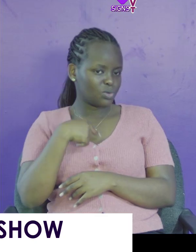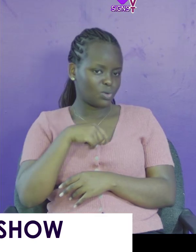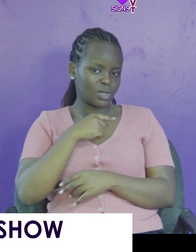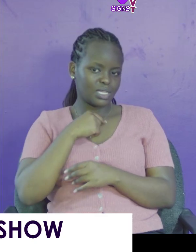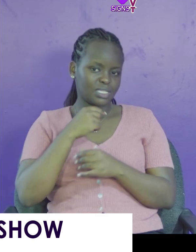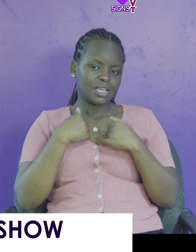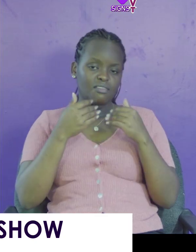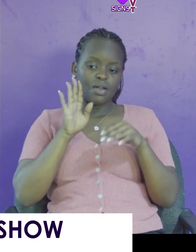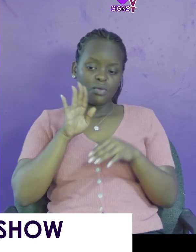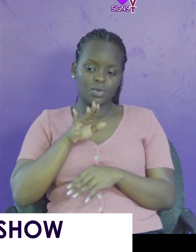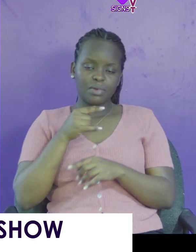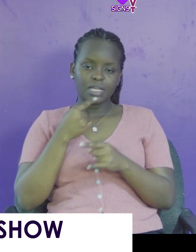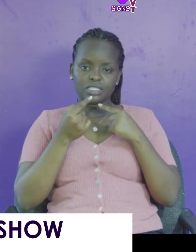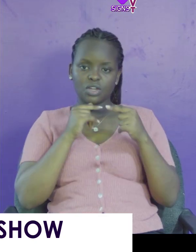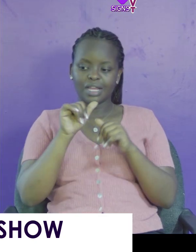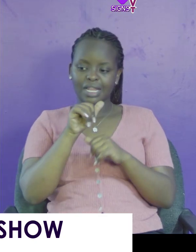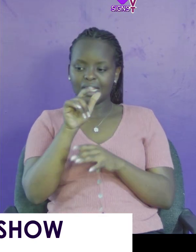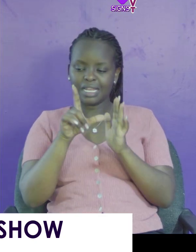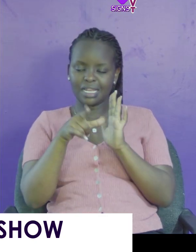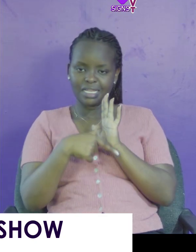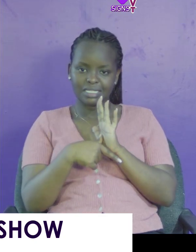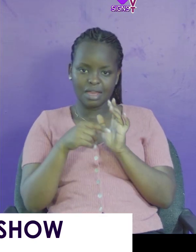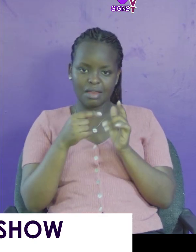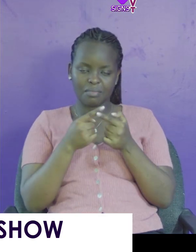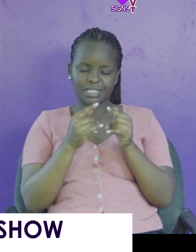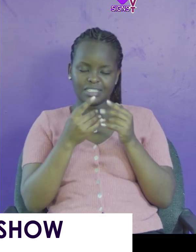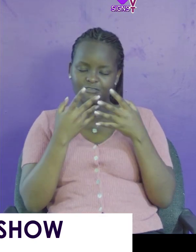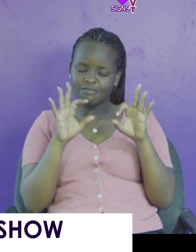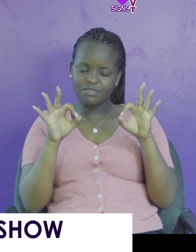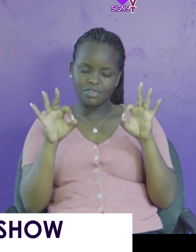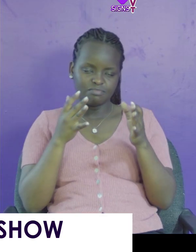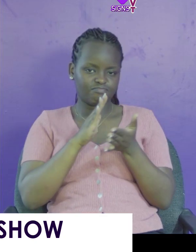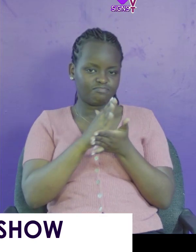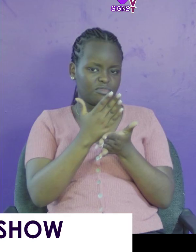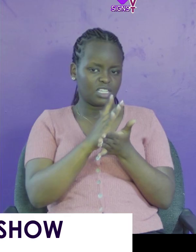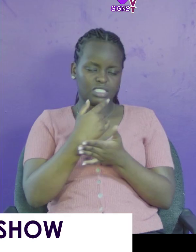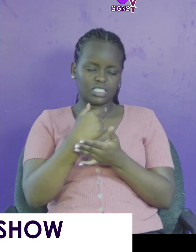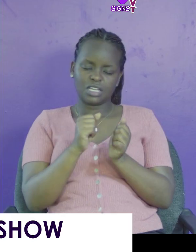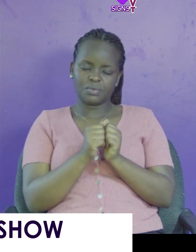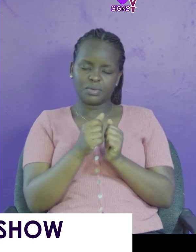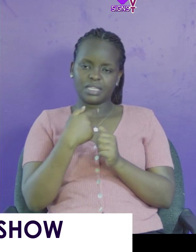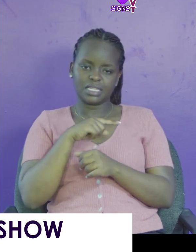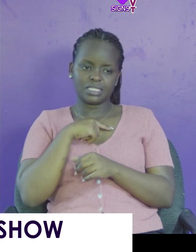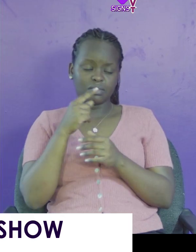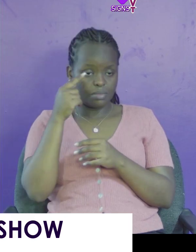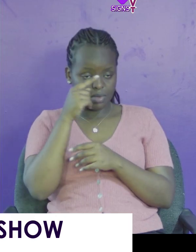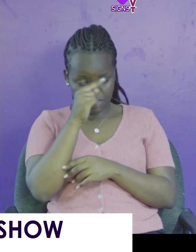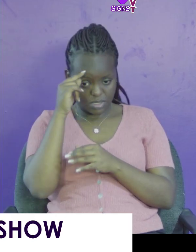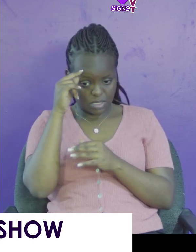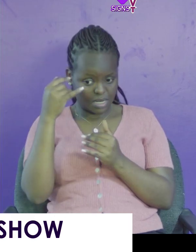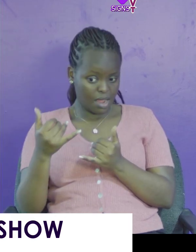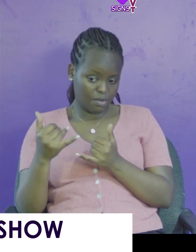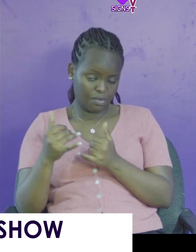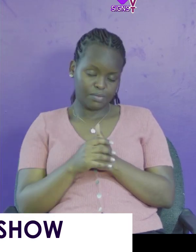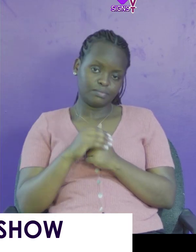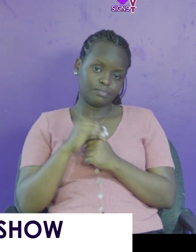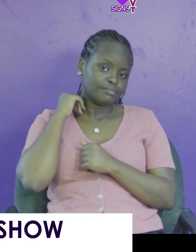women talk another day. Yeah, but feel free to share with us. Yeah, because nowadays we